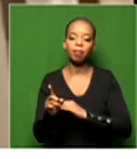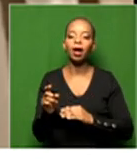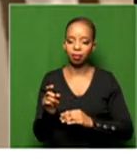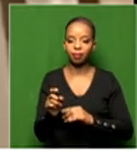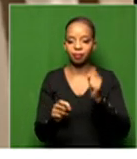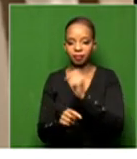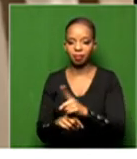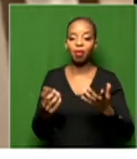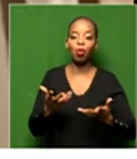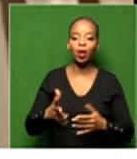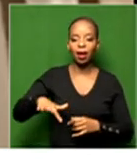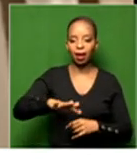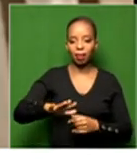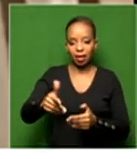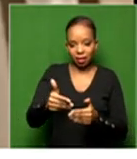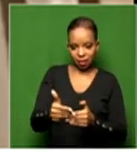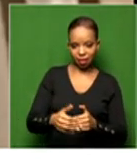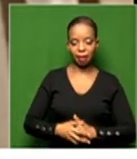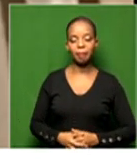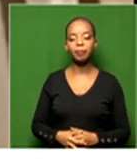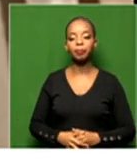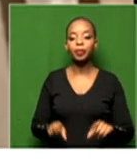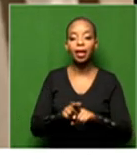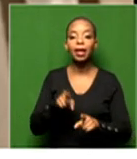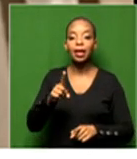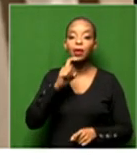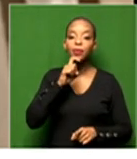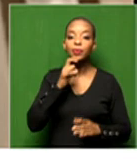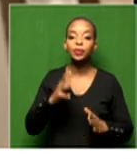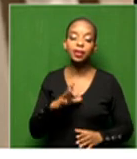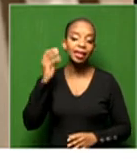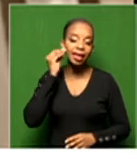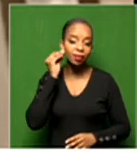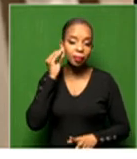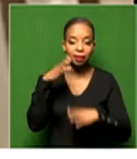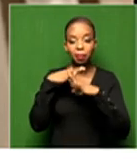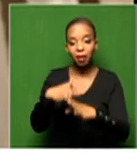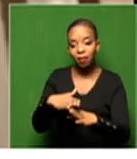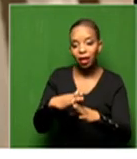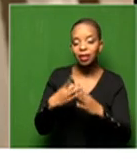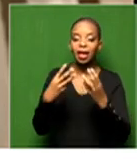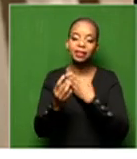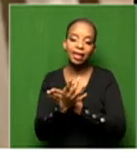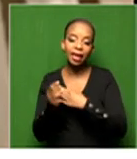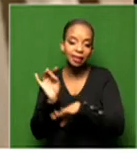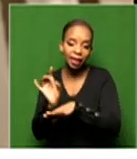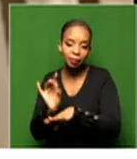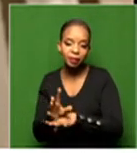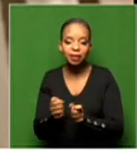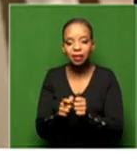Users can also get the latest COVID-19 news and information, prevention tips and wellness advice at the touch of a